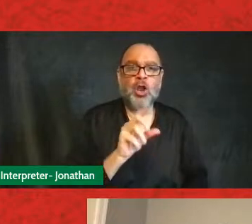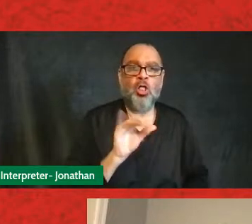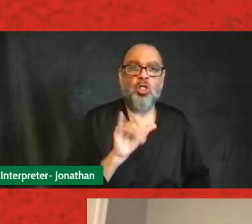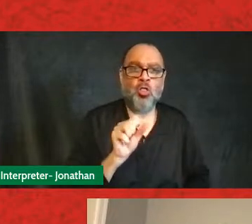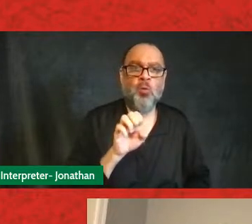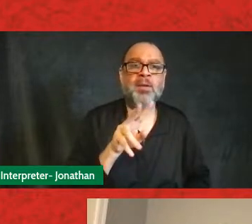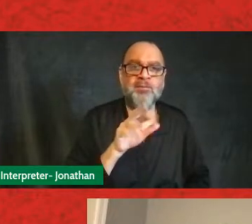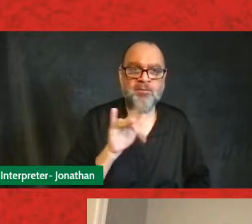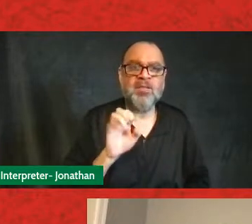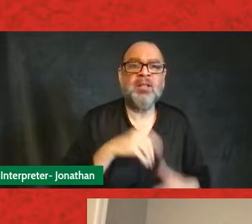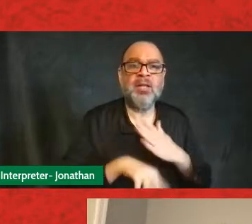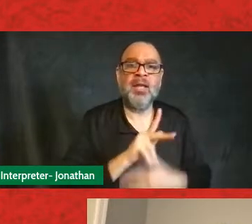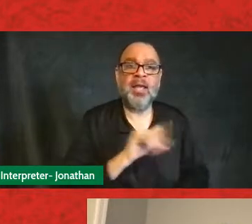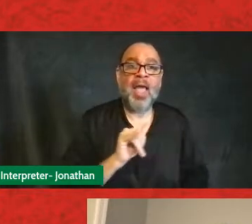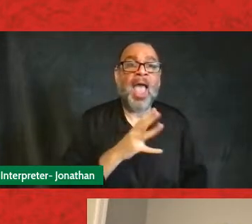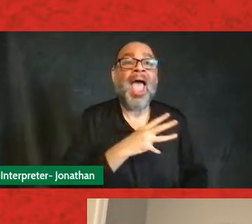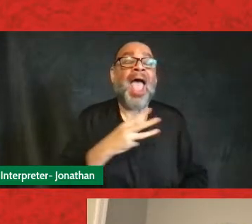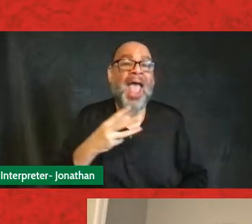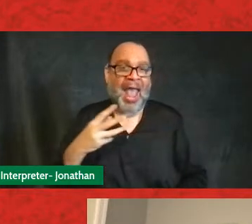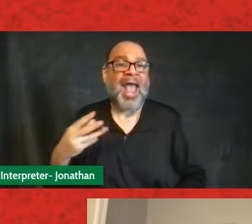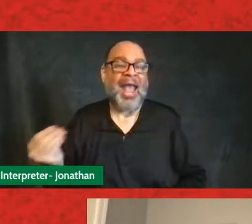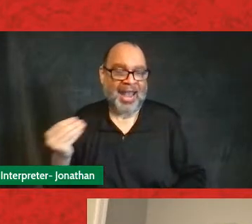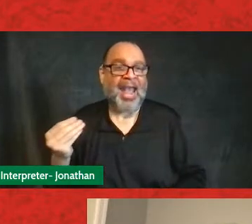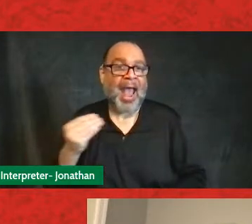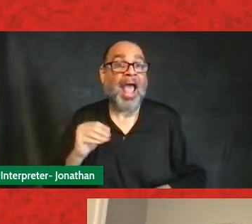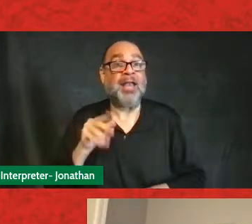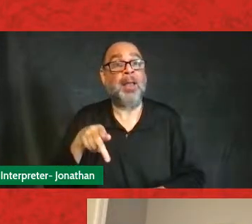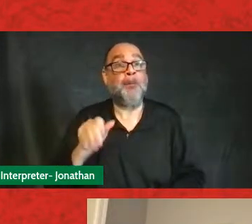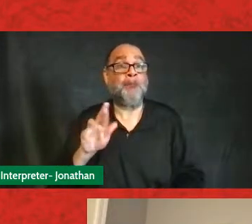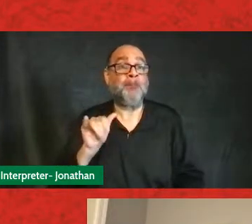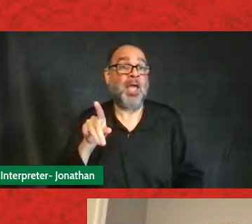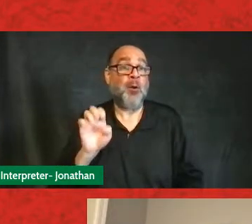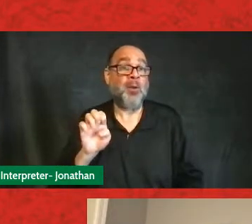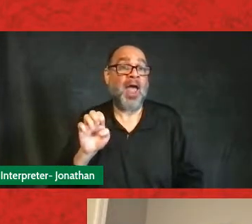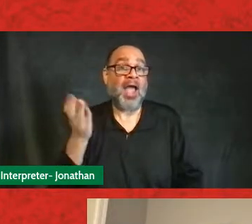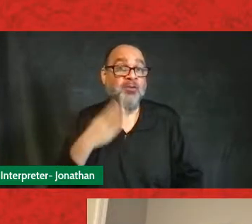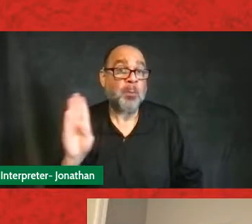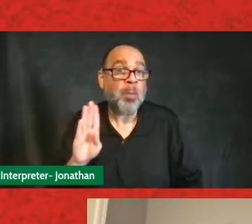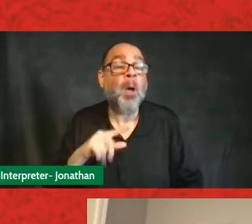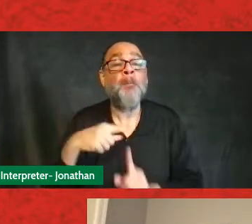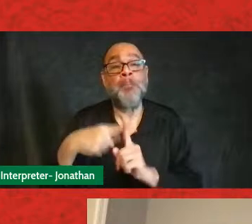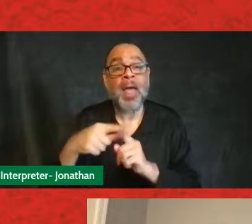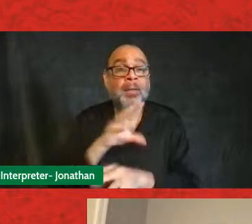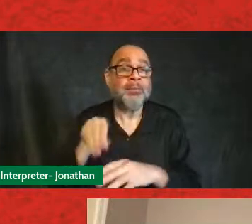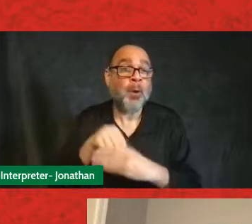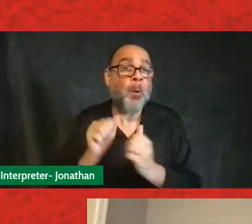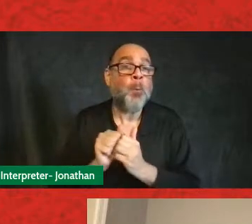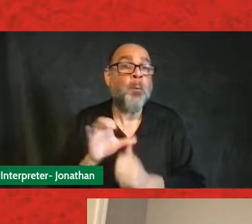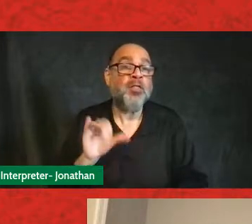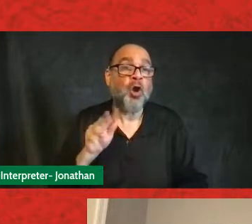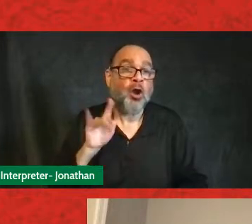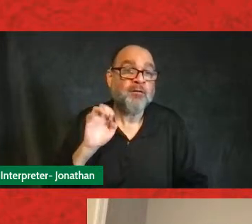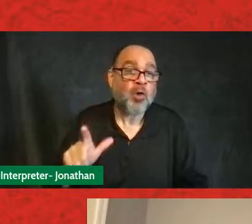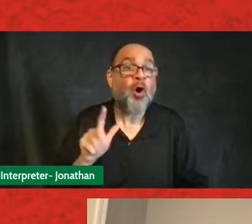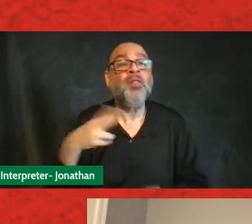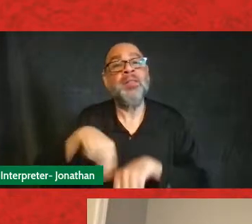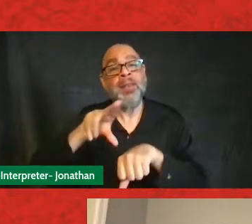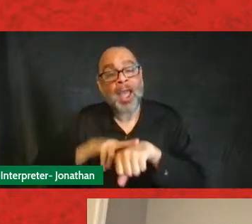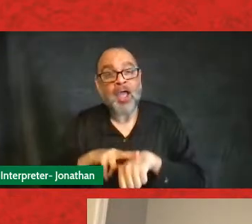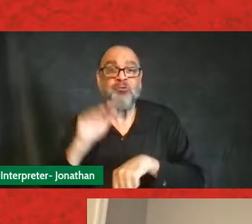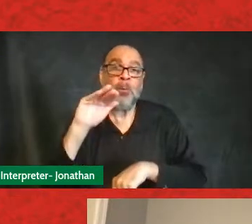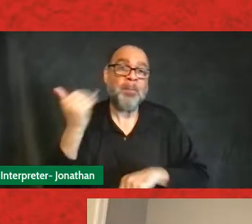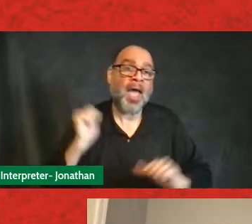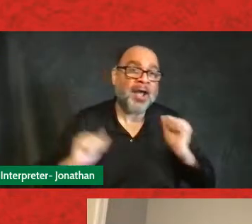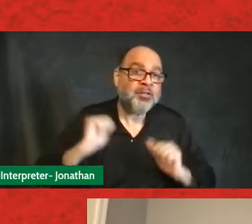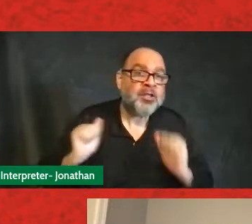at Long Wharf Theater. Additional credits include Carnival, the National Black Theater, Sister Sanji at the